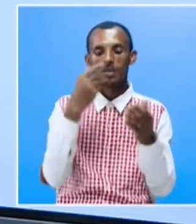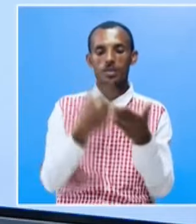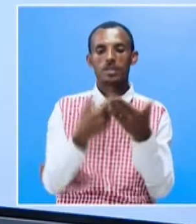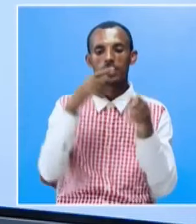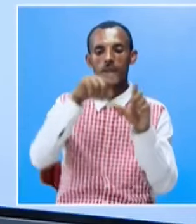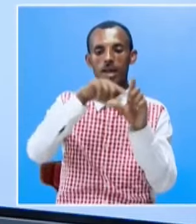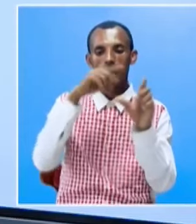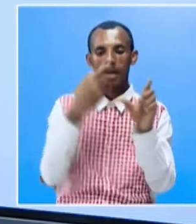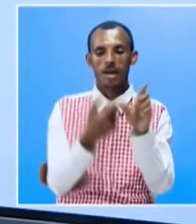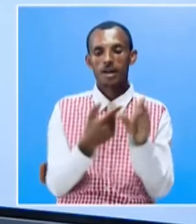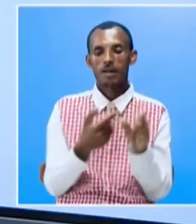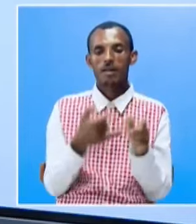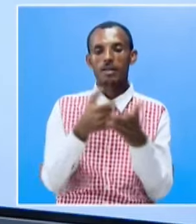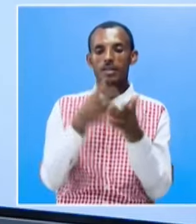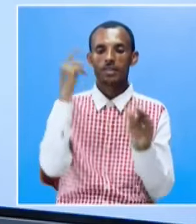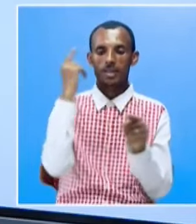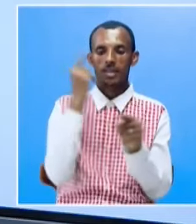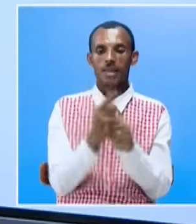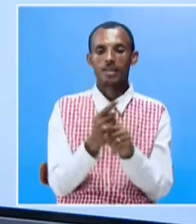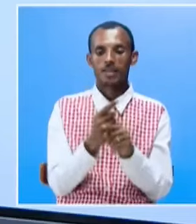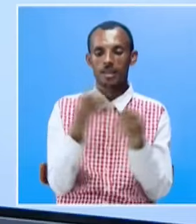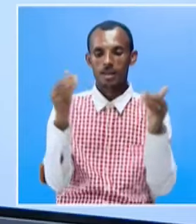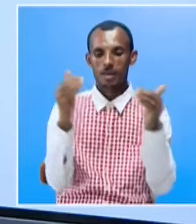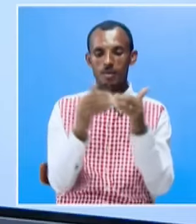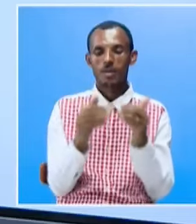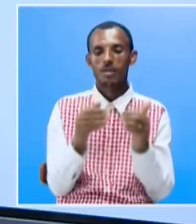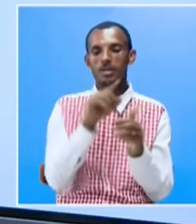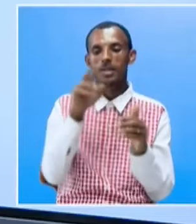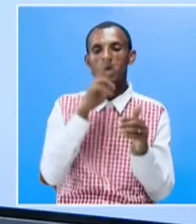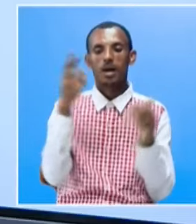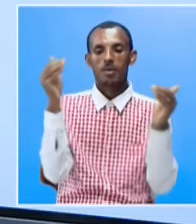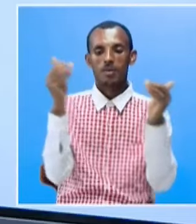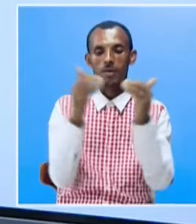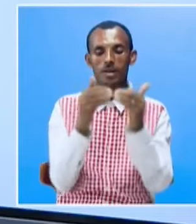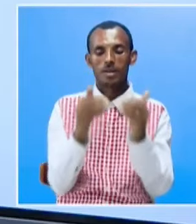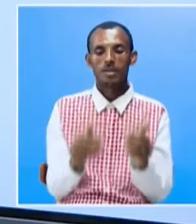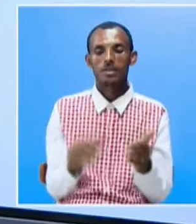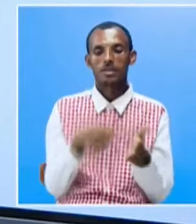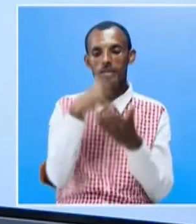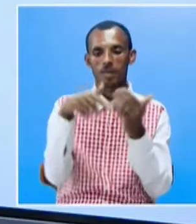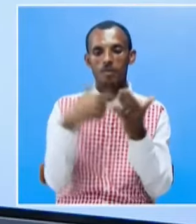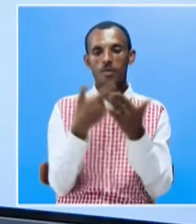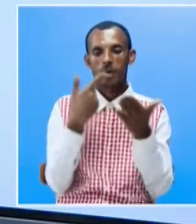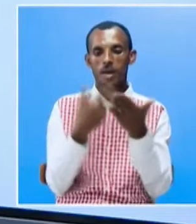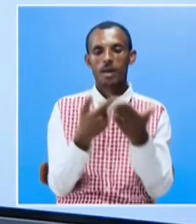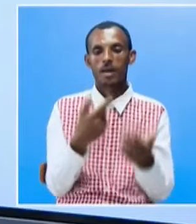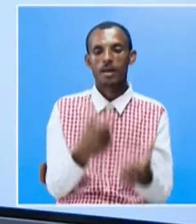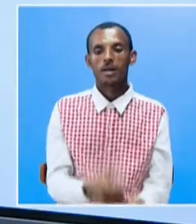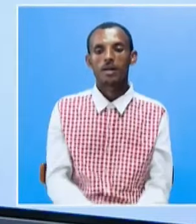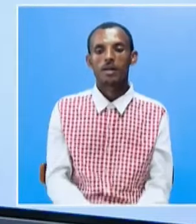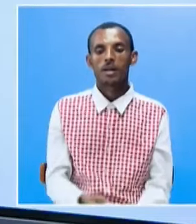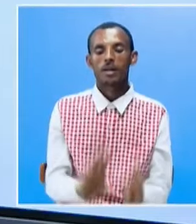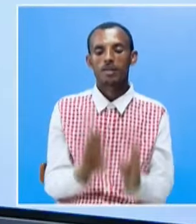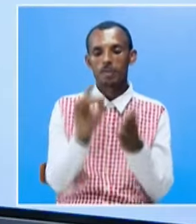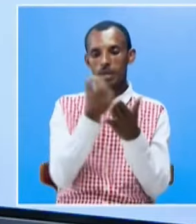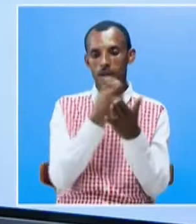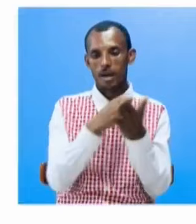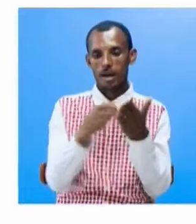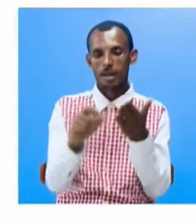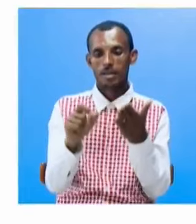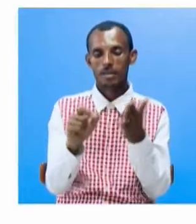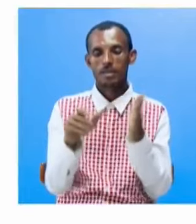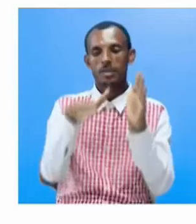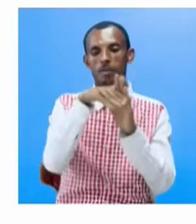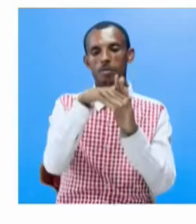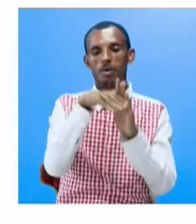this one, it exactly fits. Therefore, they are congruent. Therefore, here, let me write the symbol